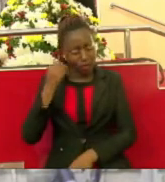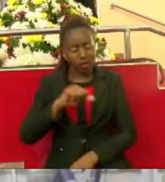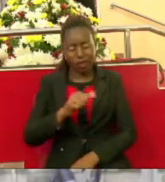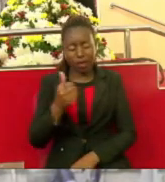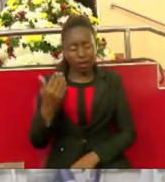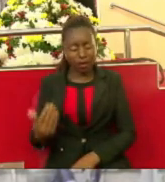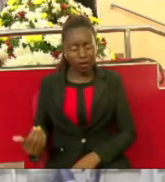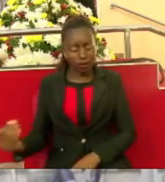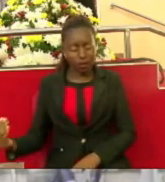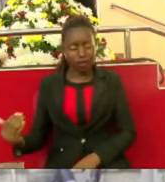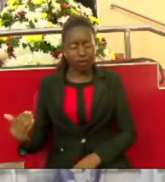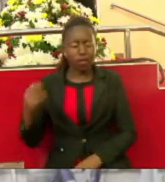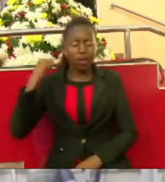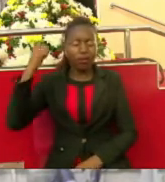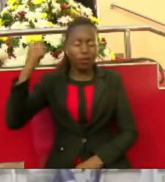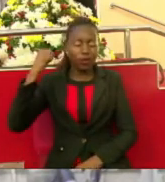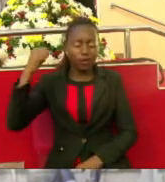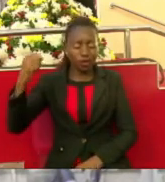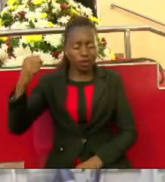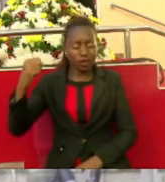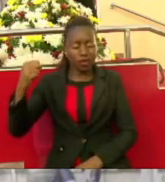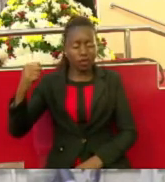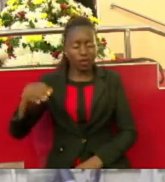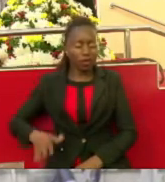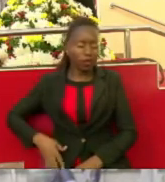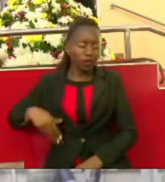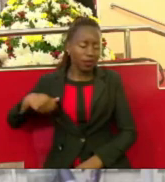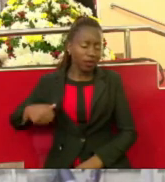That our politicians and even ourselves have been selfish, O God.